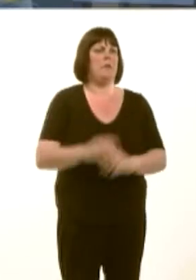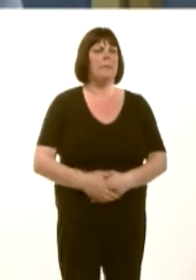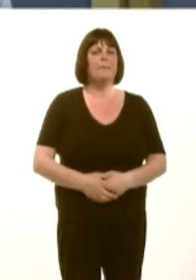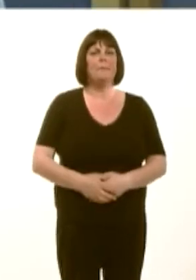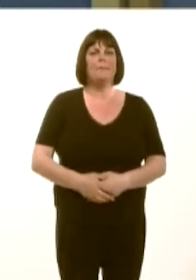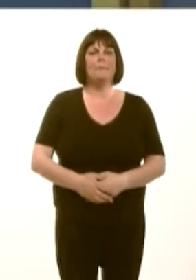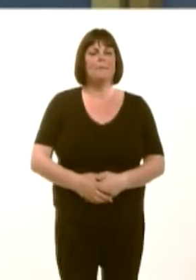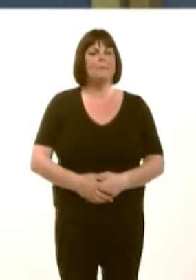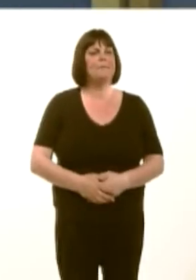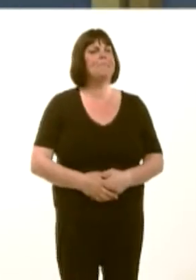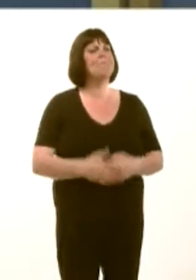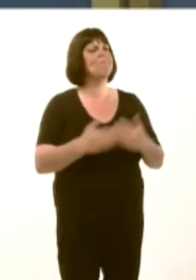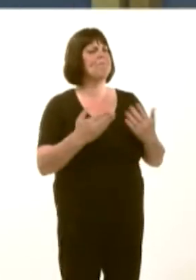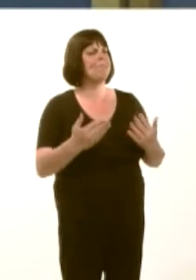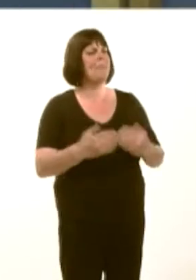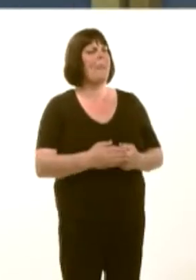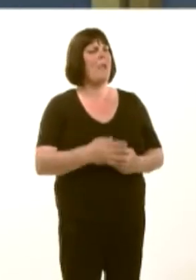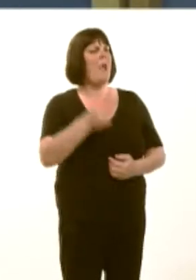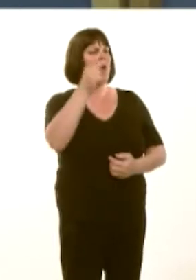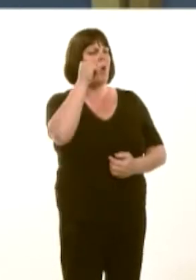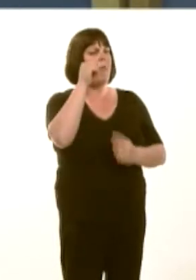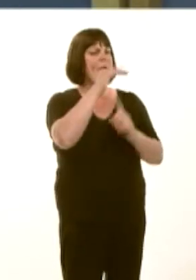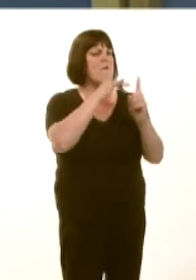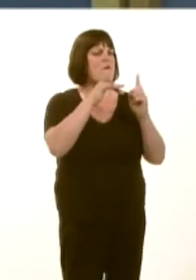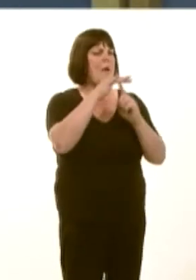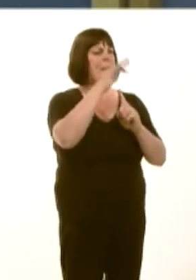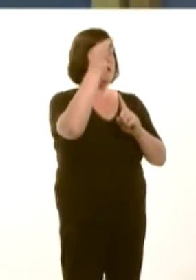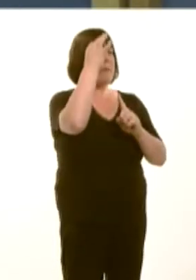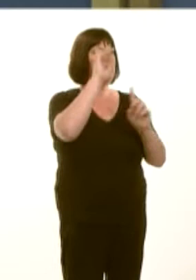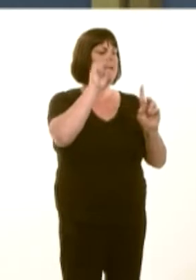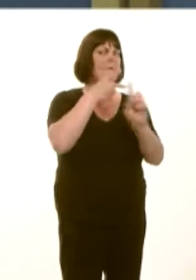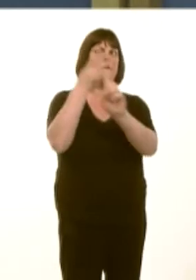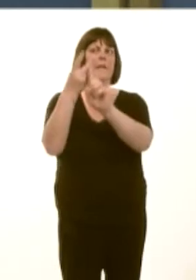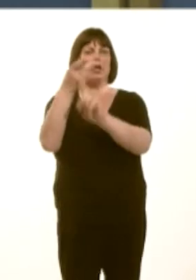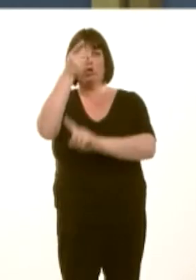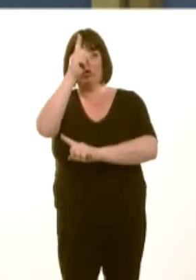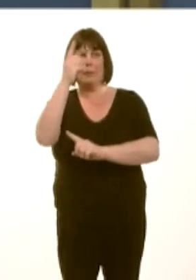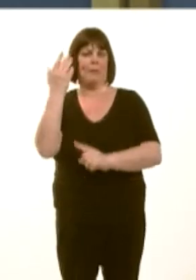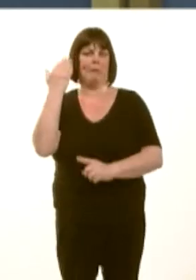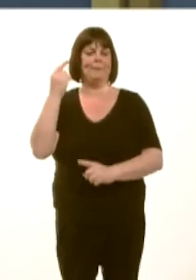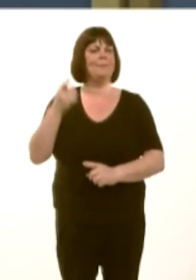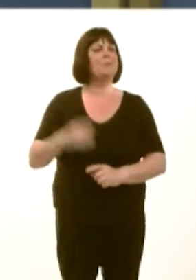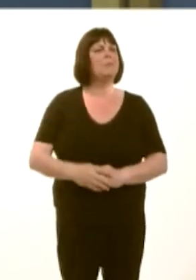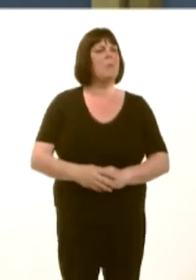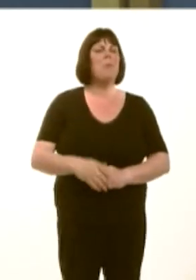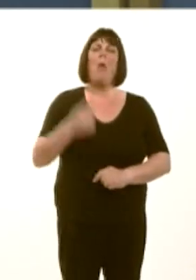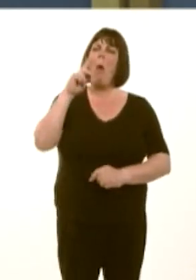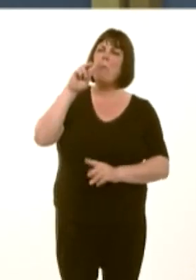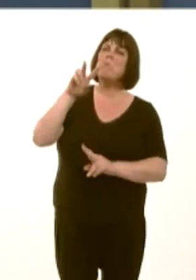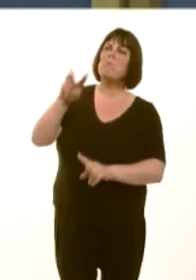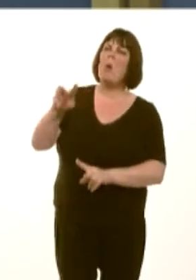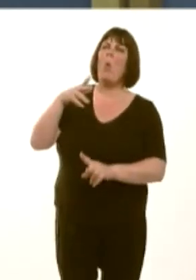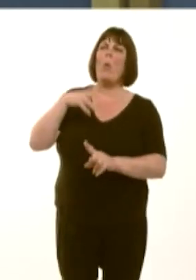Some of the lessons that was learnt by the Environment Committee on its visit to Germany indicates that one of the things that's needed is a